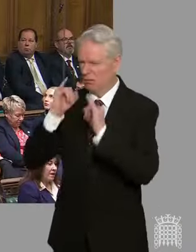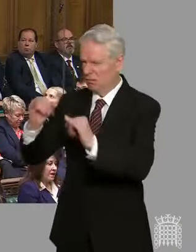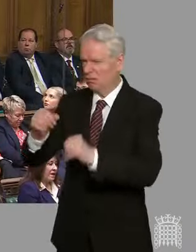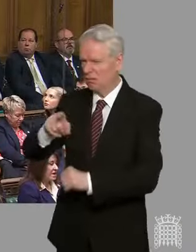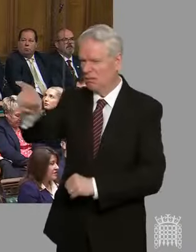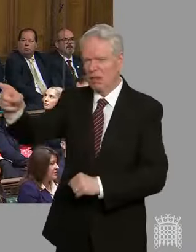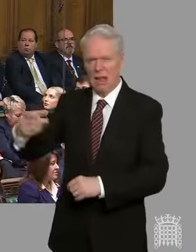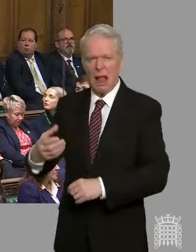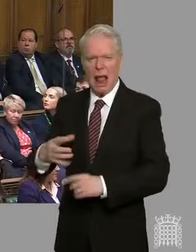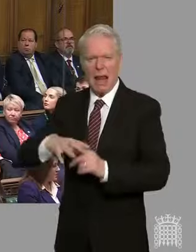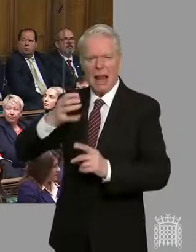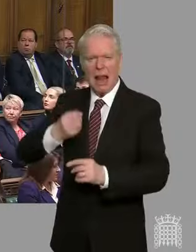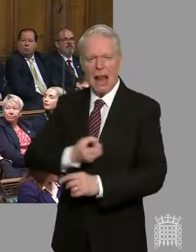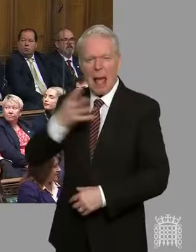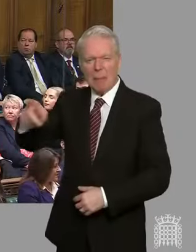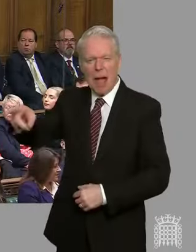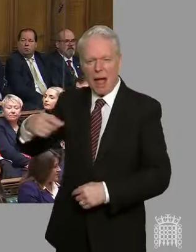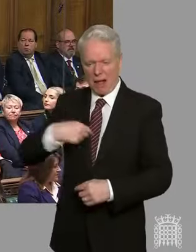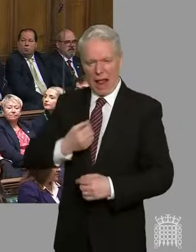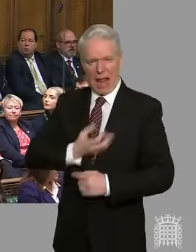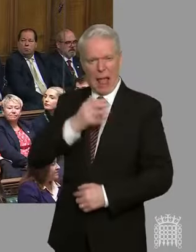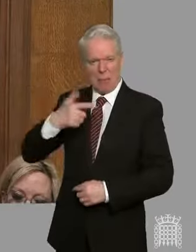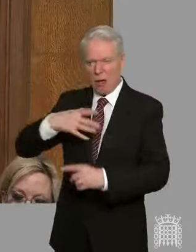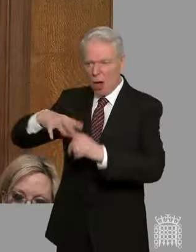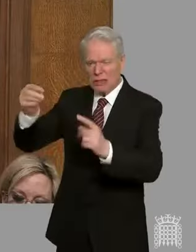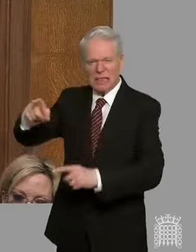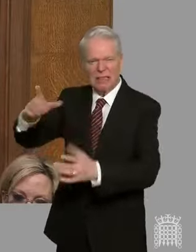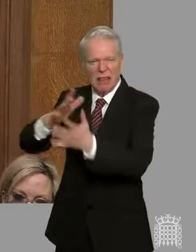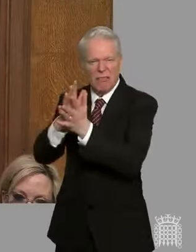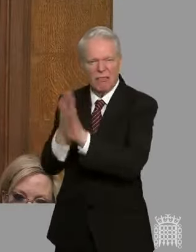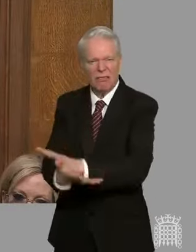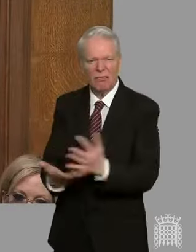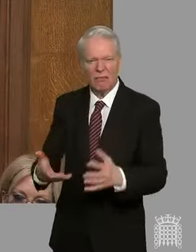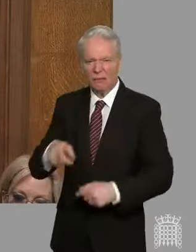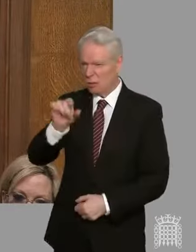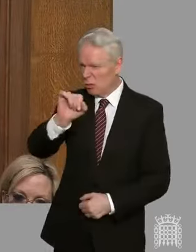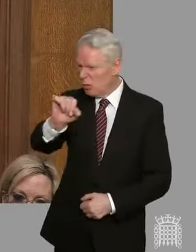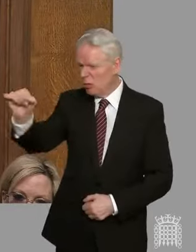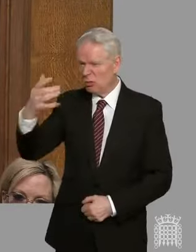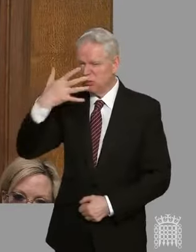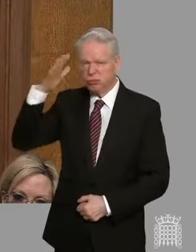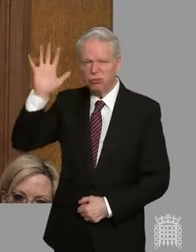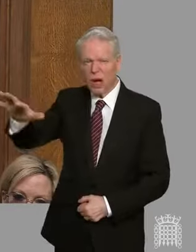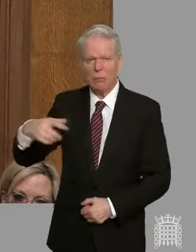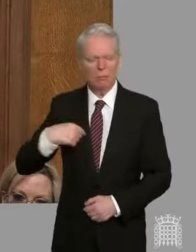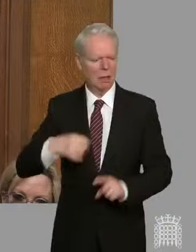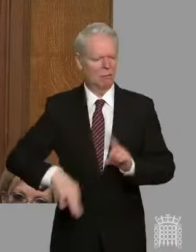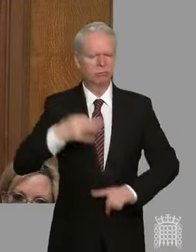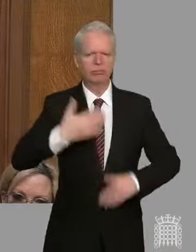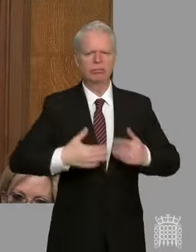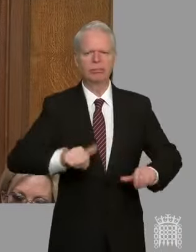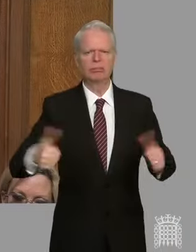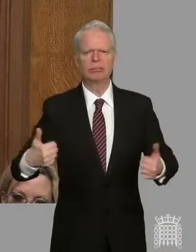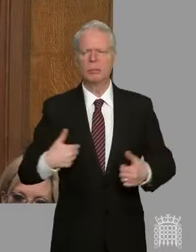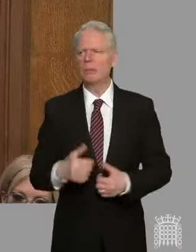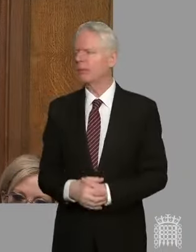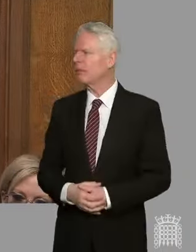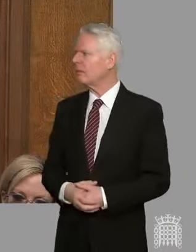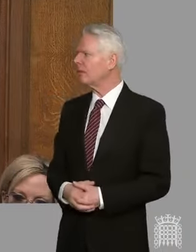with England and Warrington Wolves, and an avid volunteer for the club and foundation. He was a friend to everyone who knew